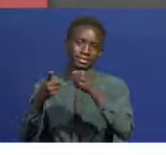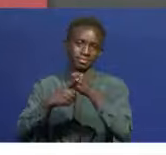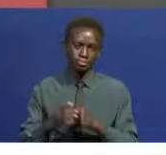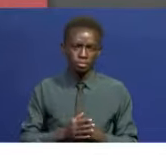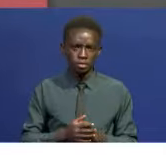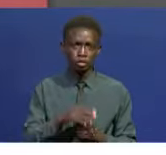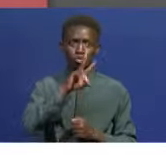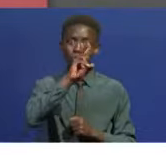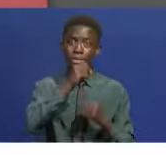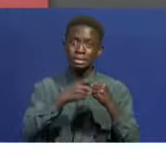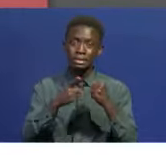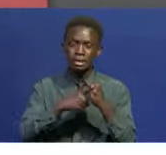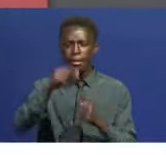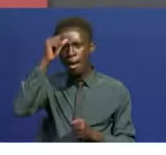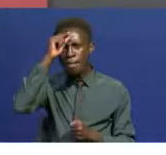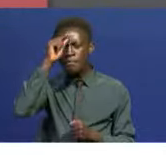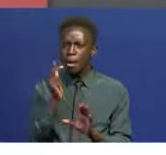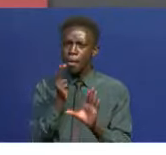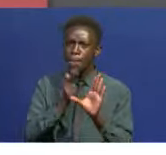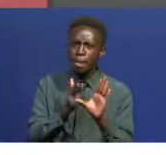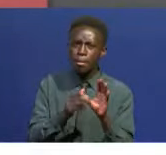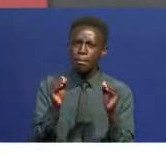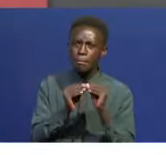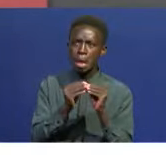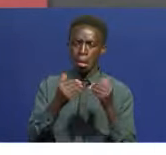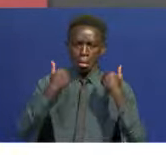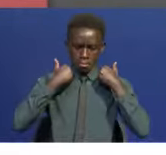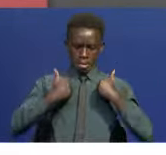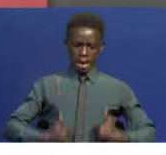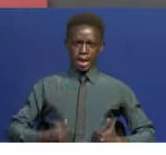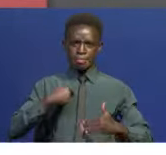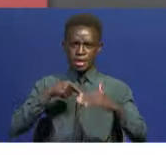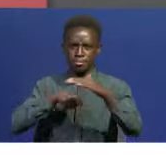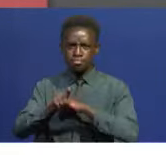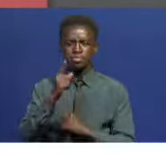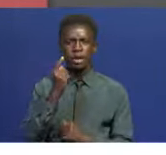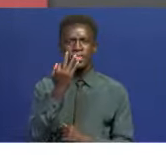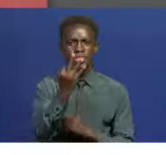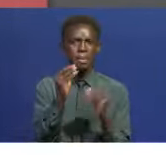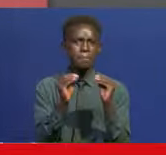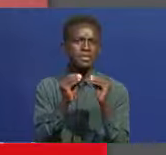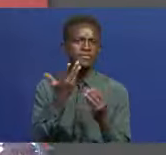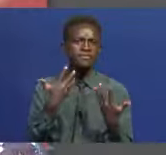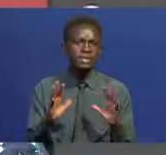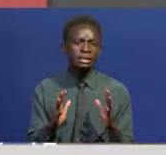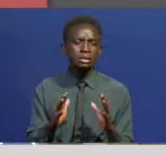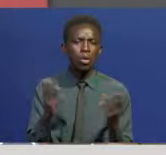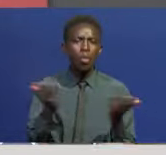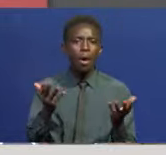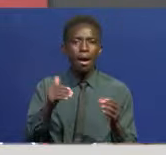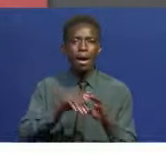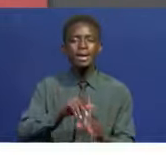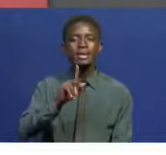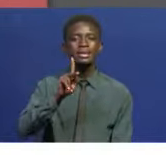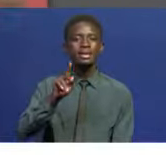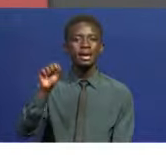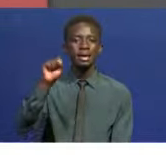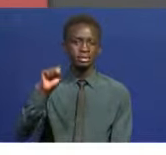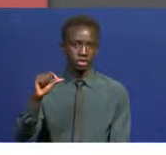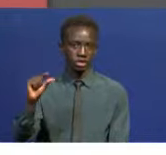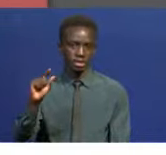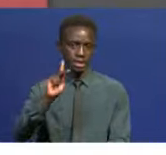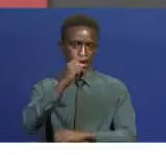participation meetings. I have attended three at Kenya School of Government. But I want to pick on what my brother said.